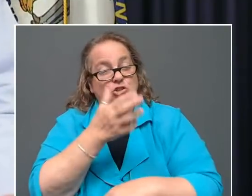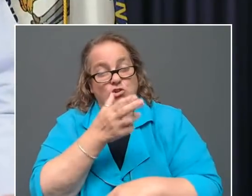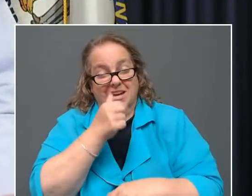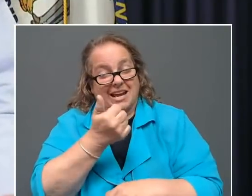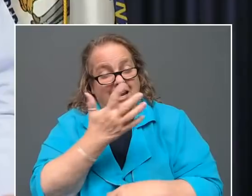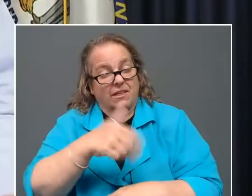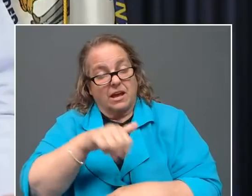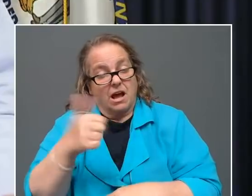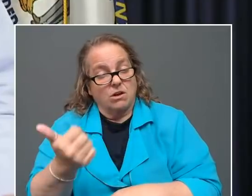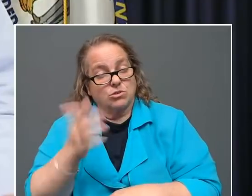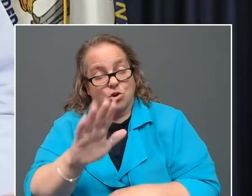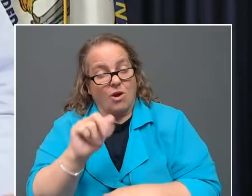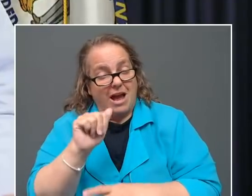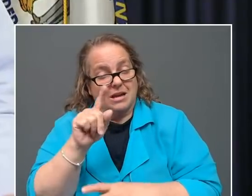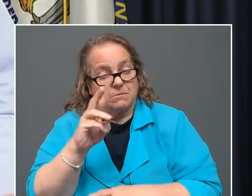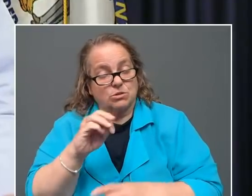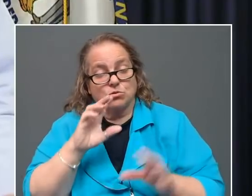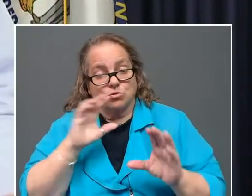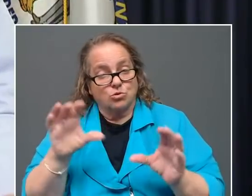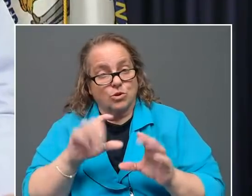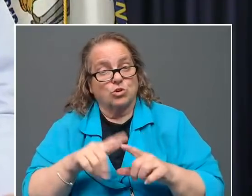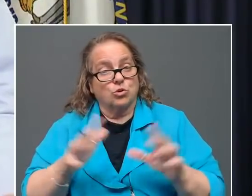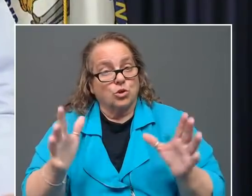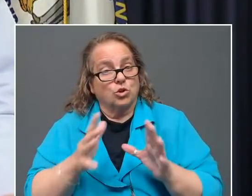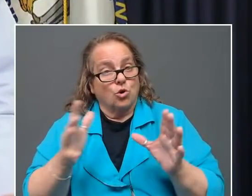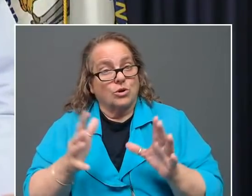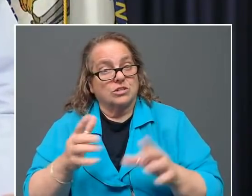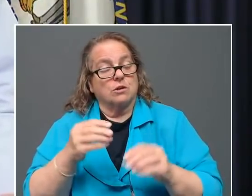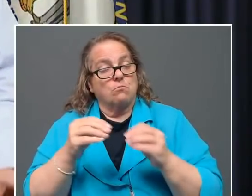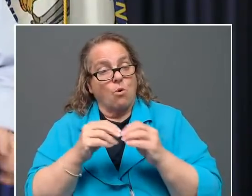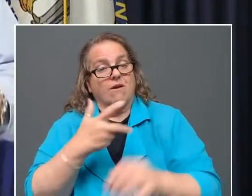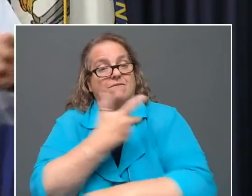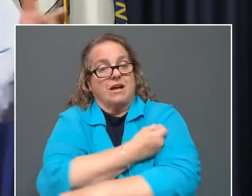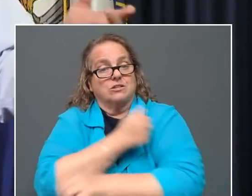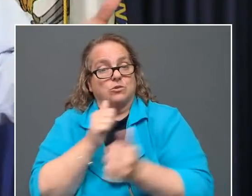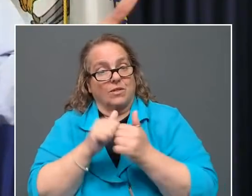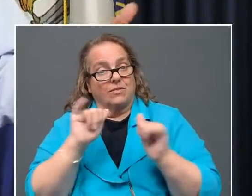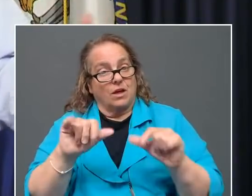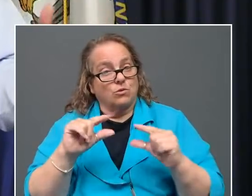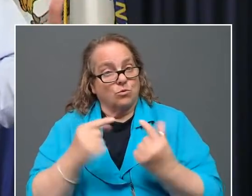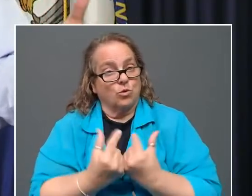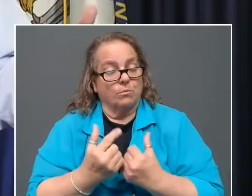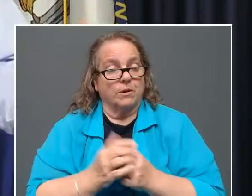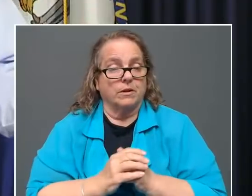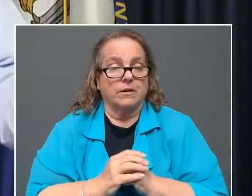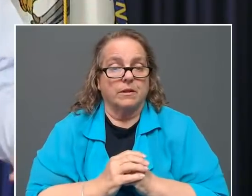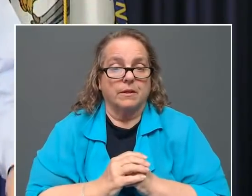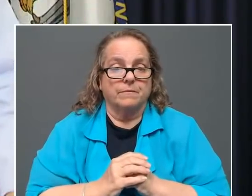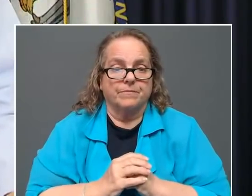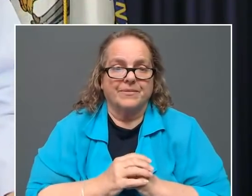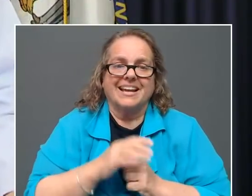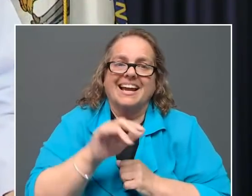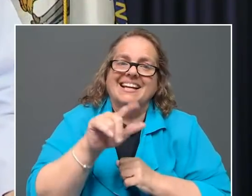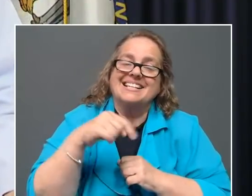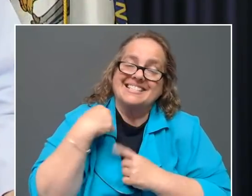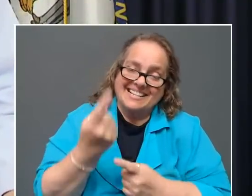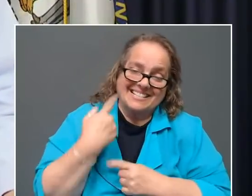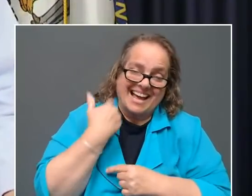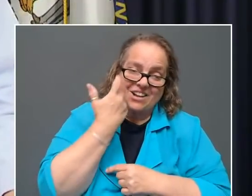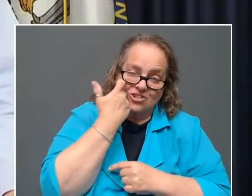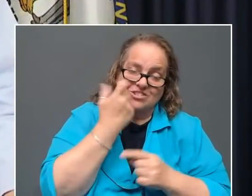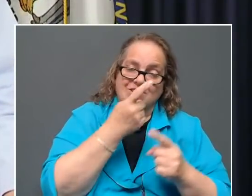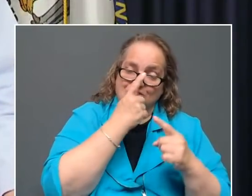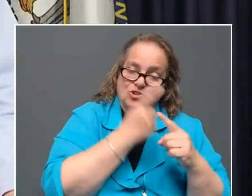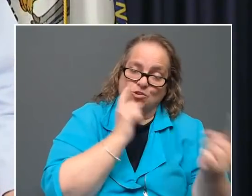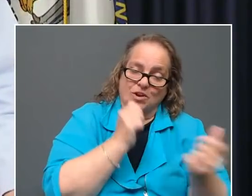encourage vaccines amongst that group? Since I just disagreed with him respectfully, let me